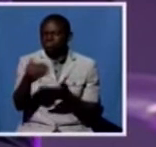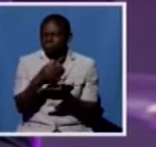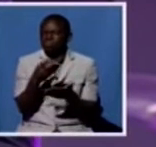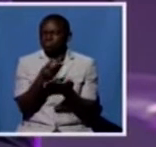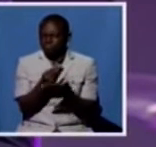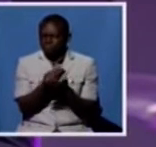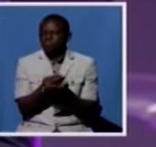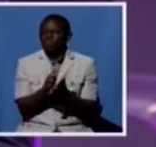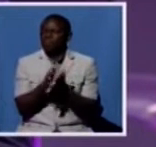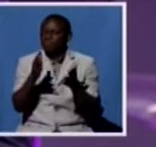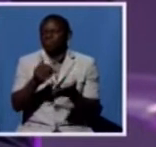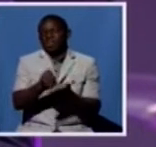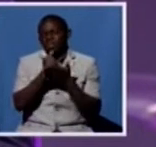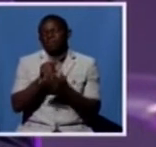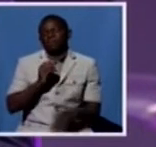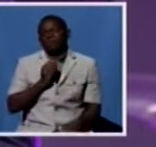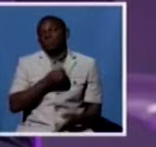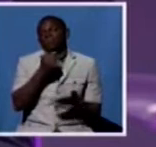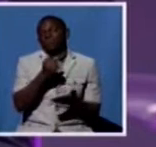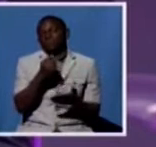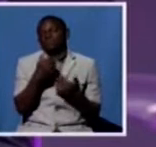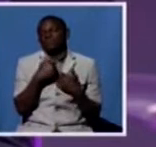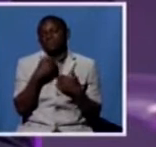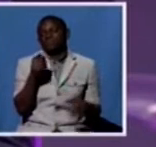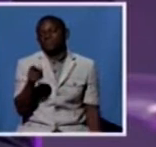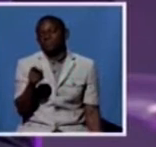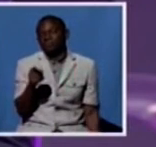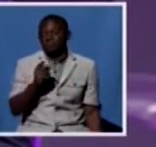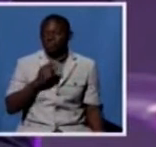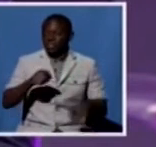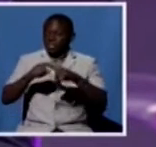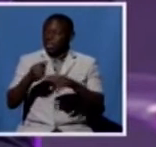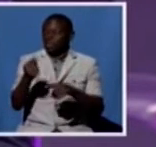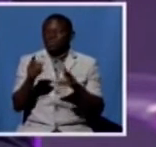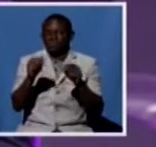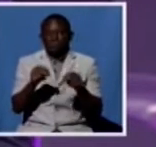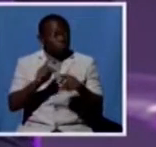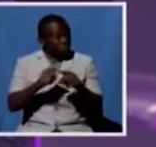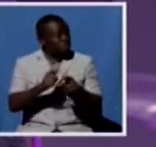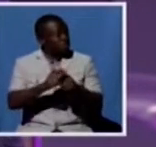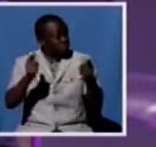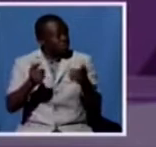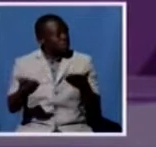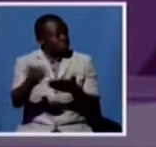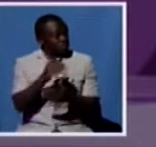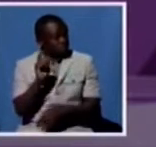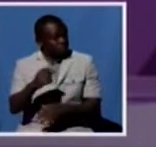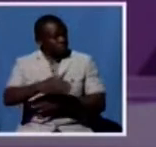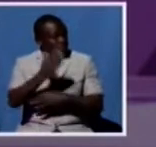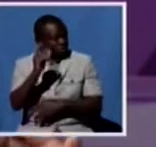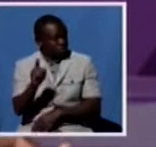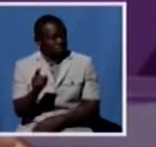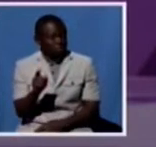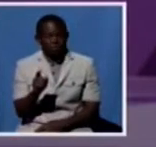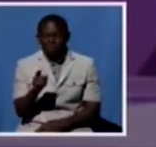funds into the basket. It's not the only source, but is that the biggest? In terms of